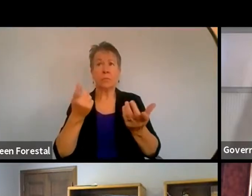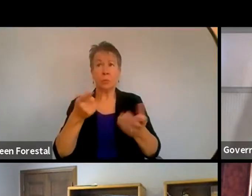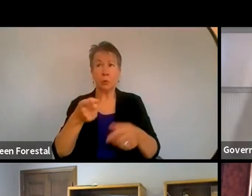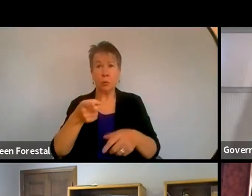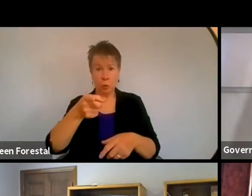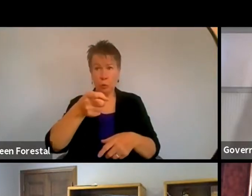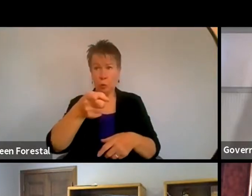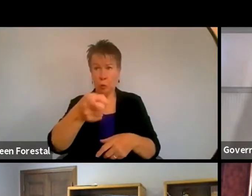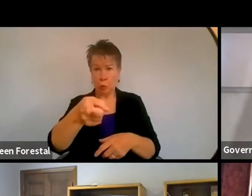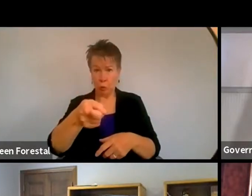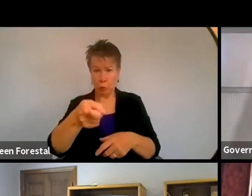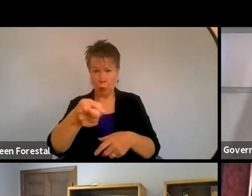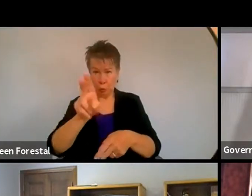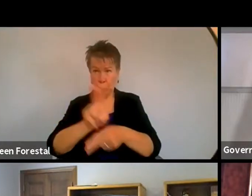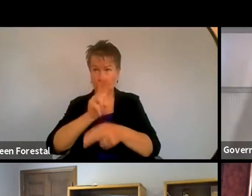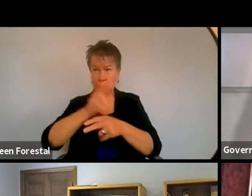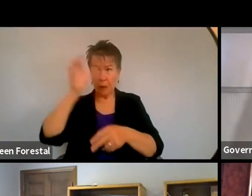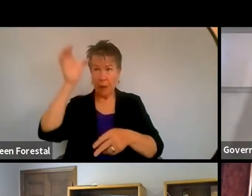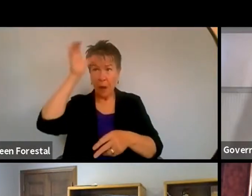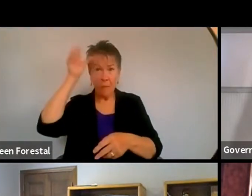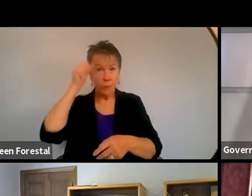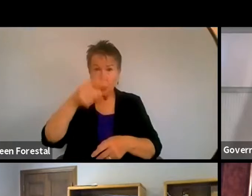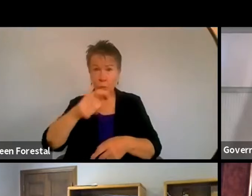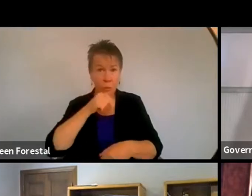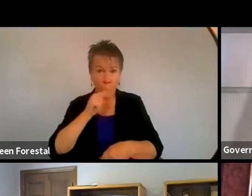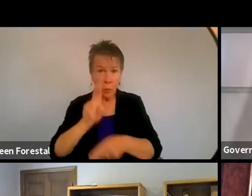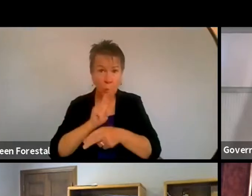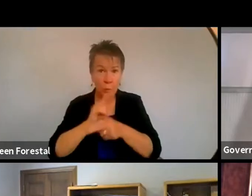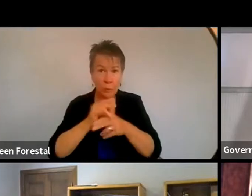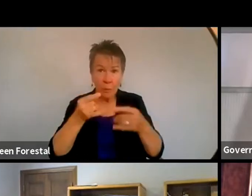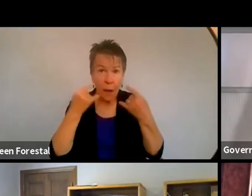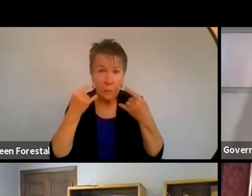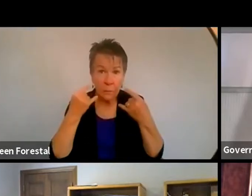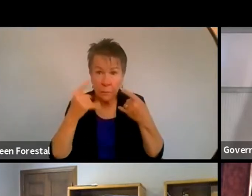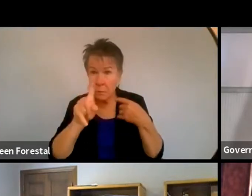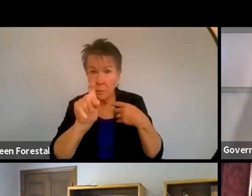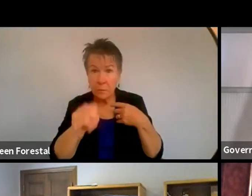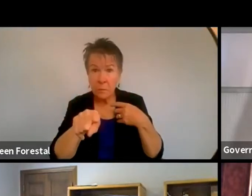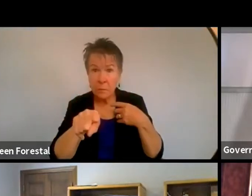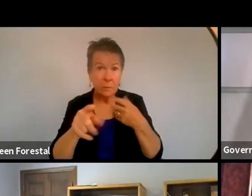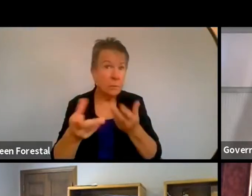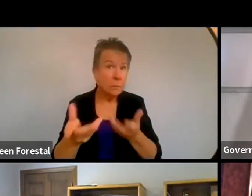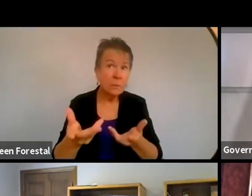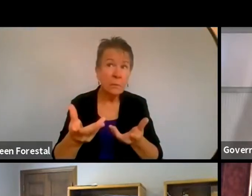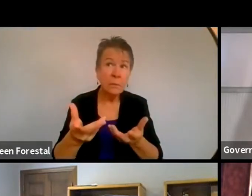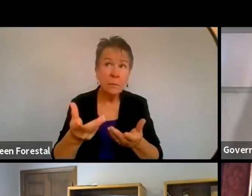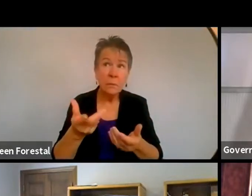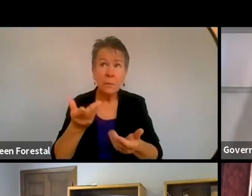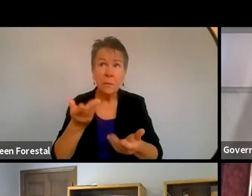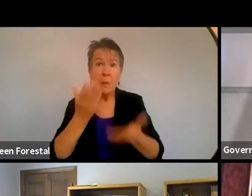by not wearing masks and allowing this virus to potentially spread among you?